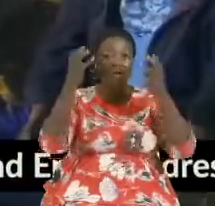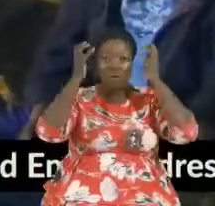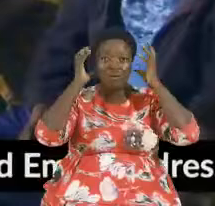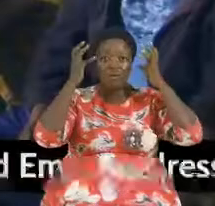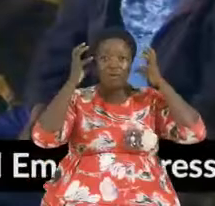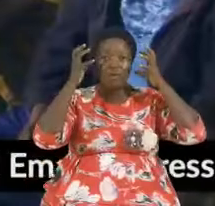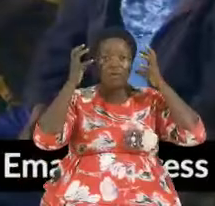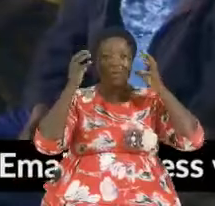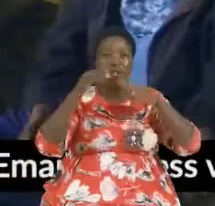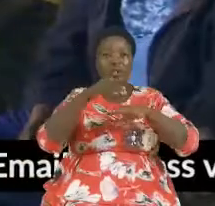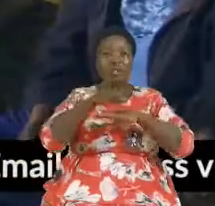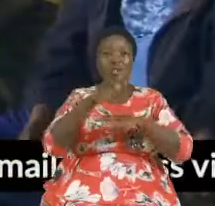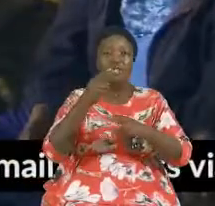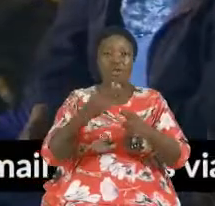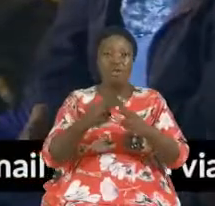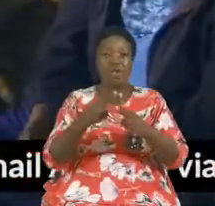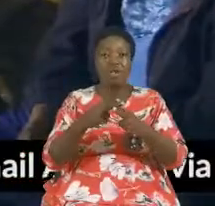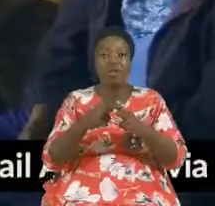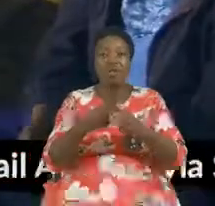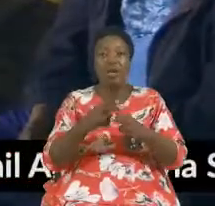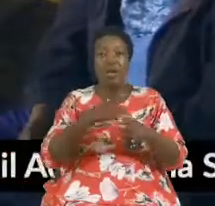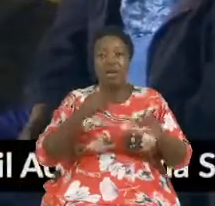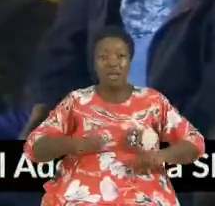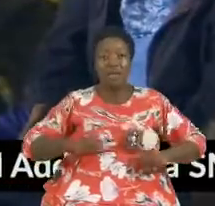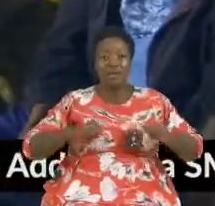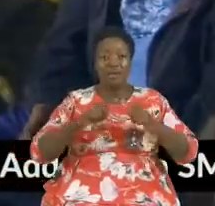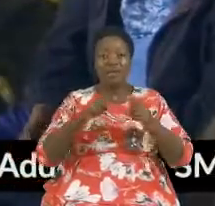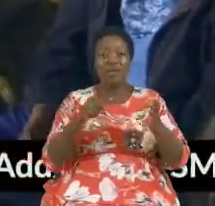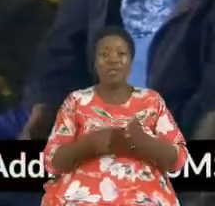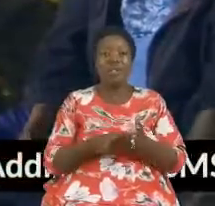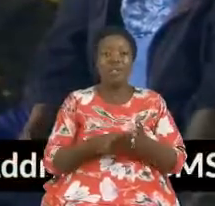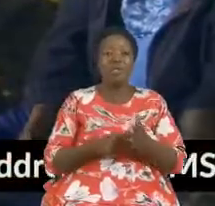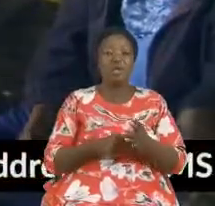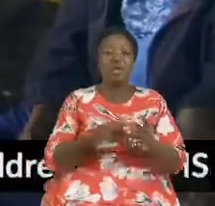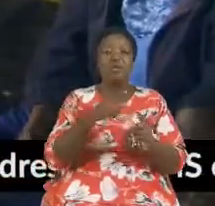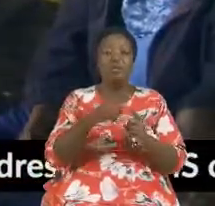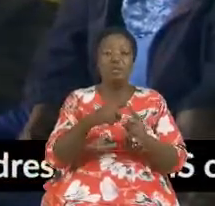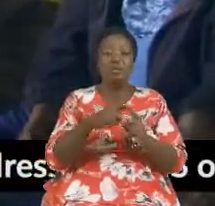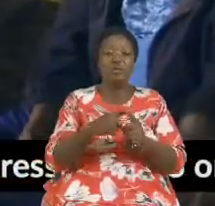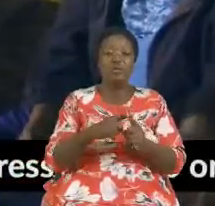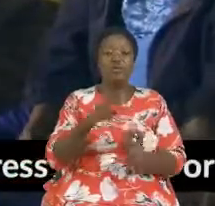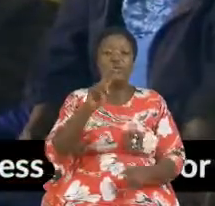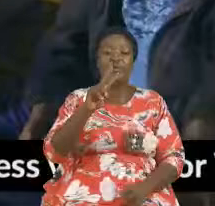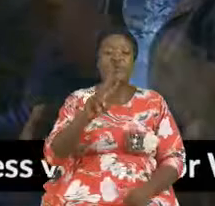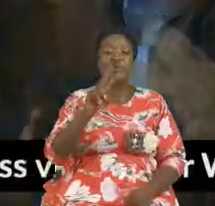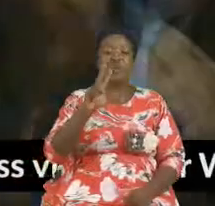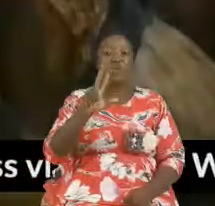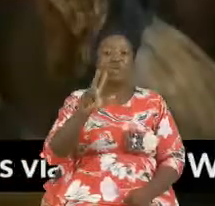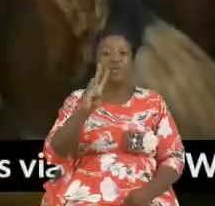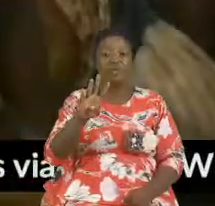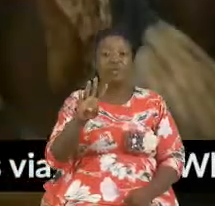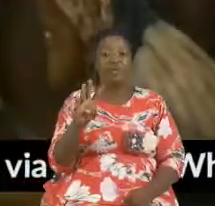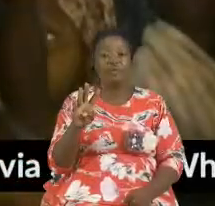send your name and your address to the following number,